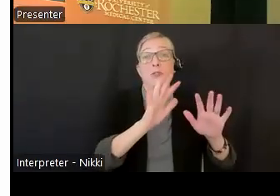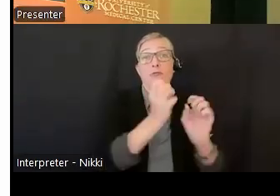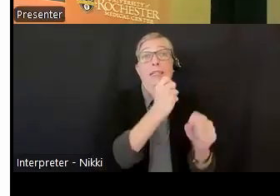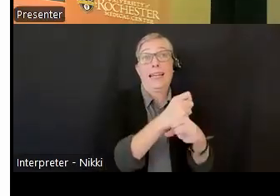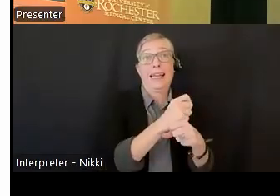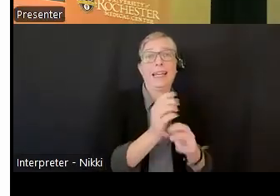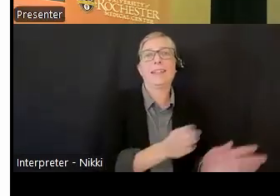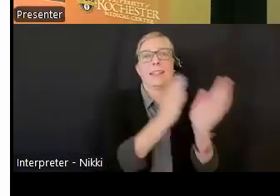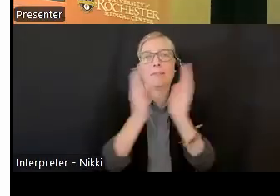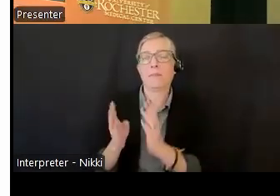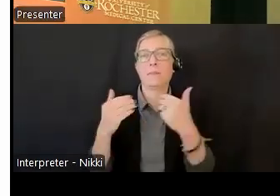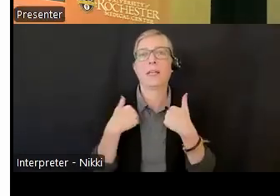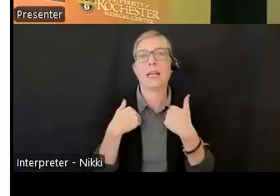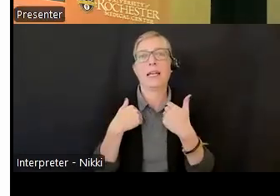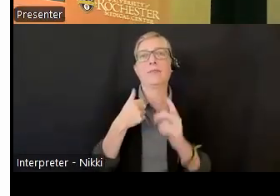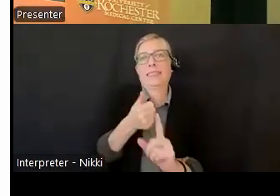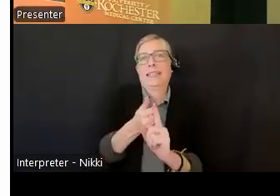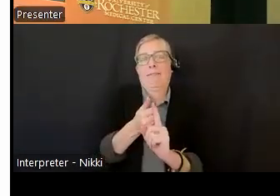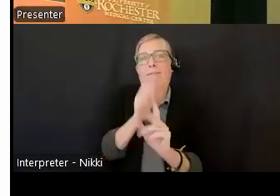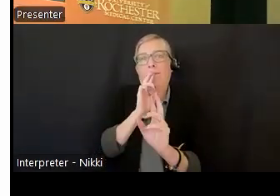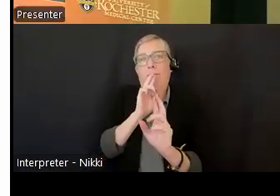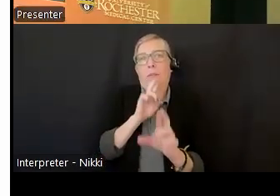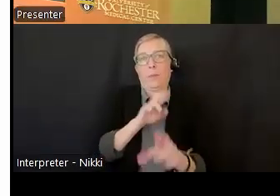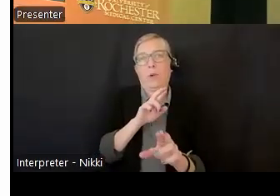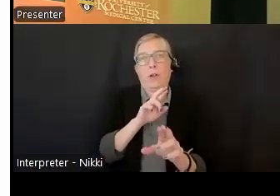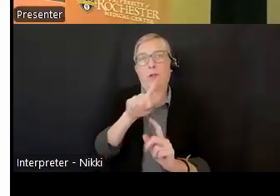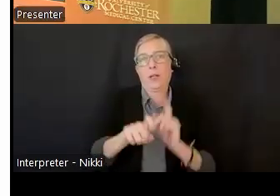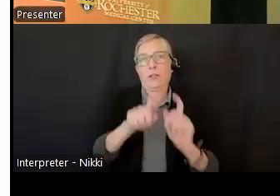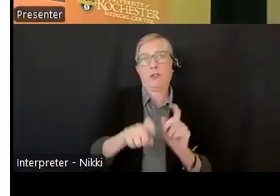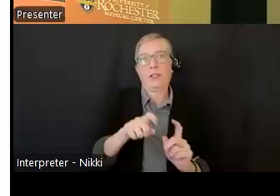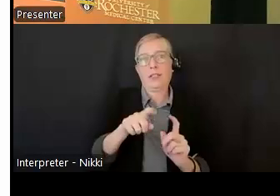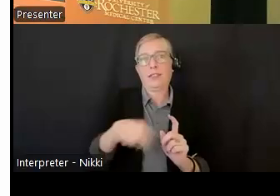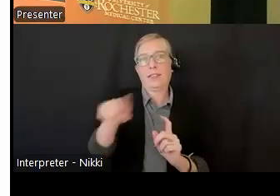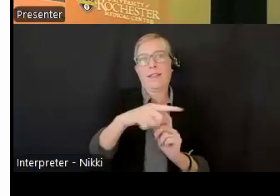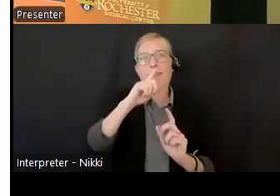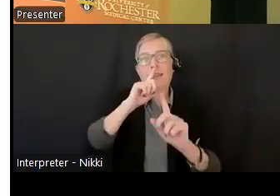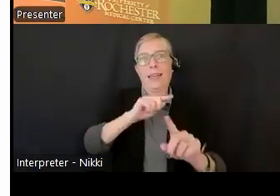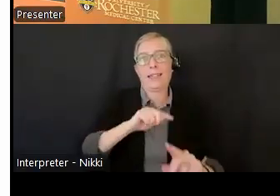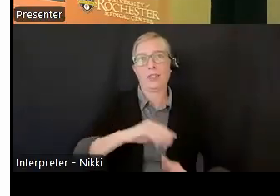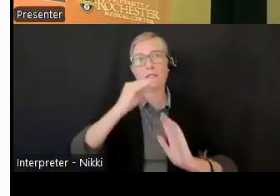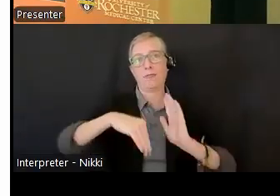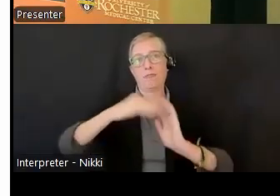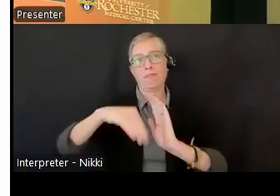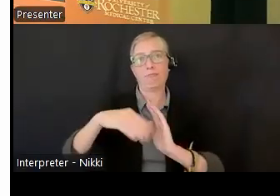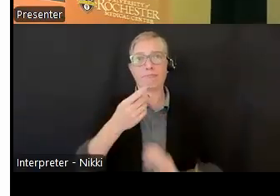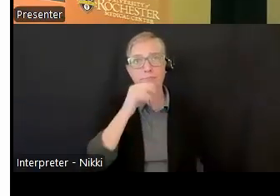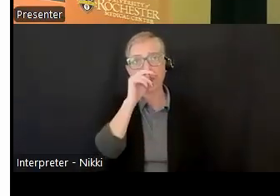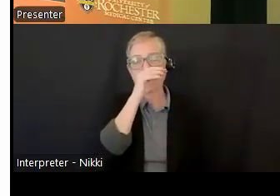questions, which you will see right here. And so these are weekly breathing check-ins.